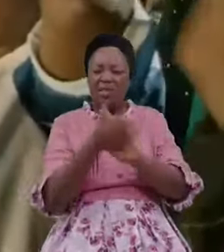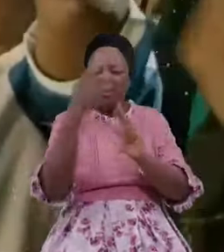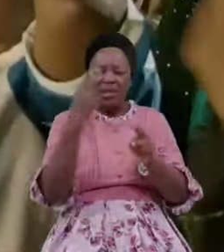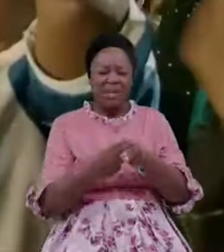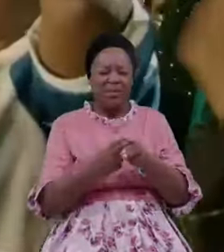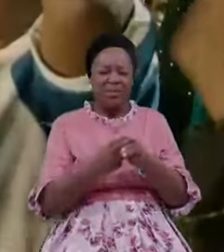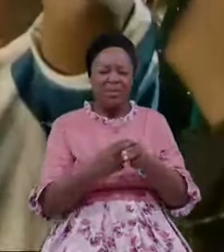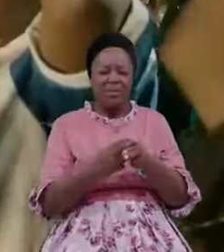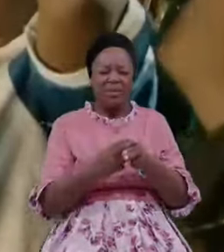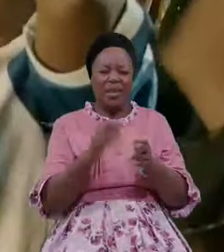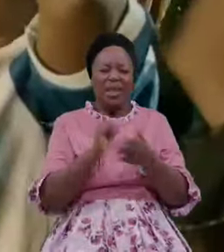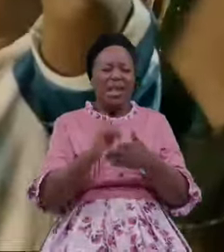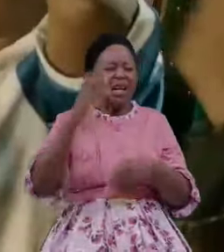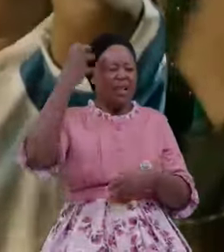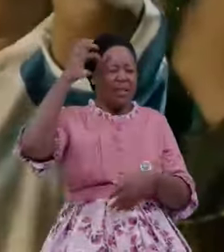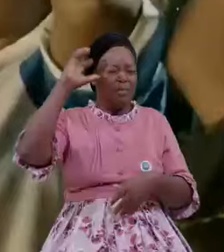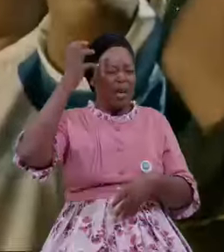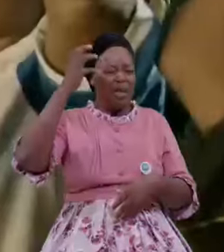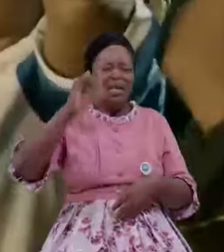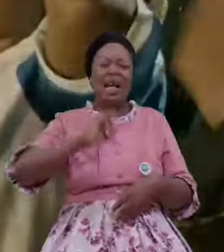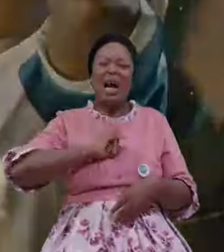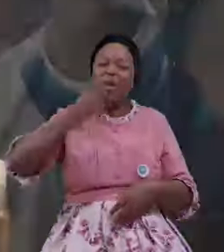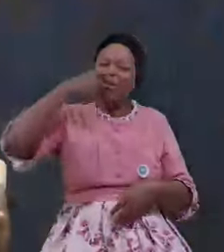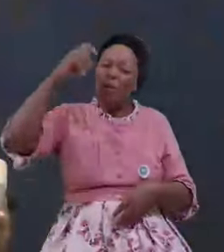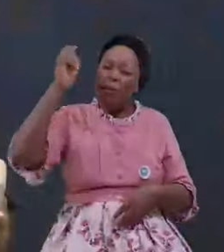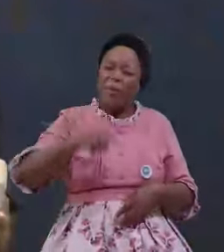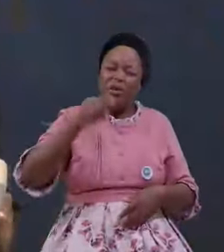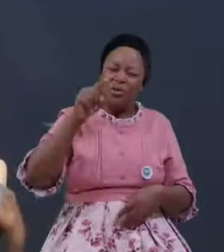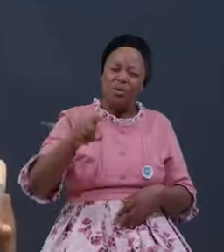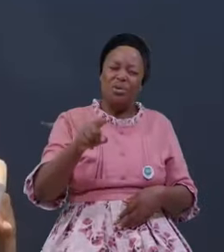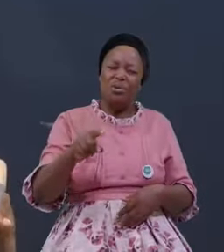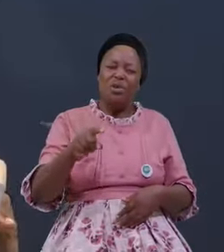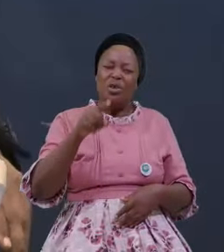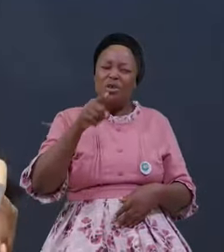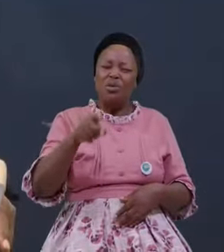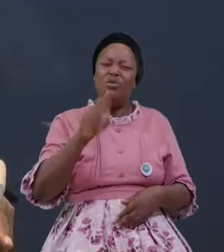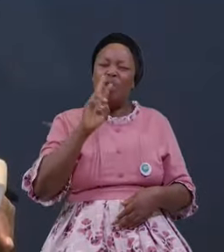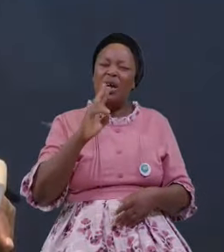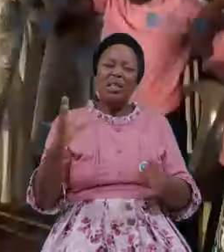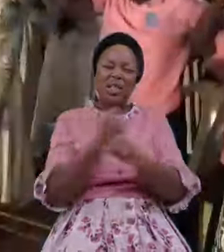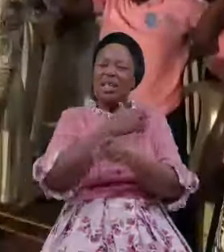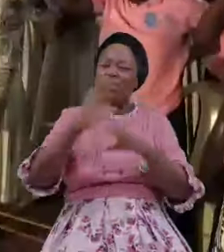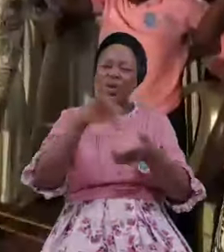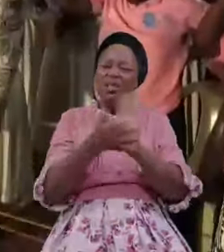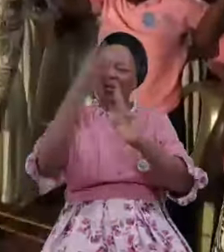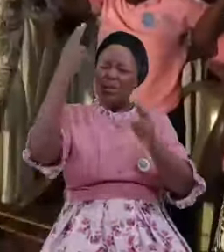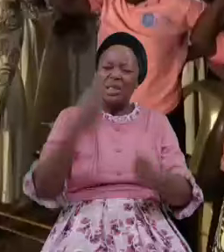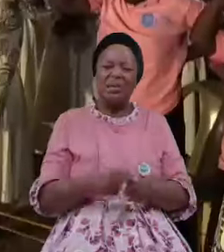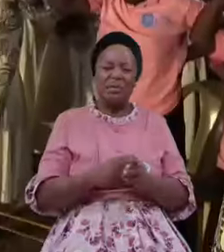That madness, I command you, you are taken away in Jesus' name.